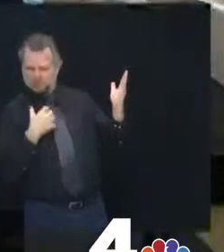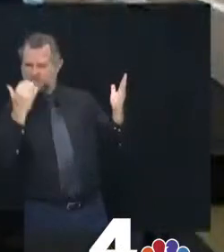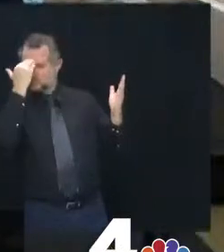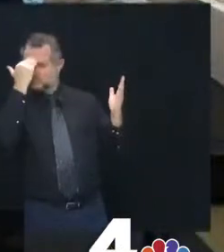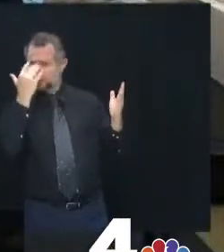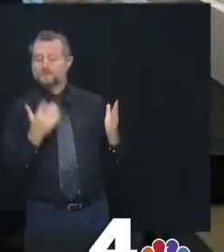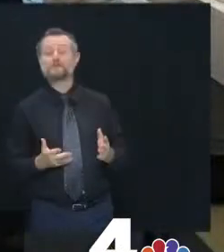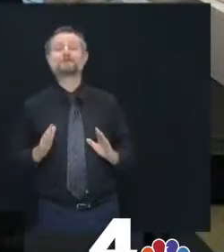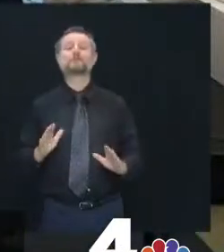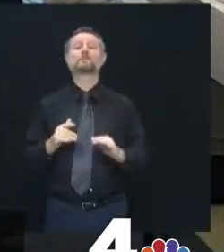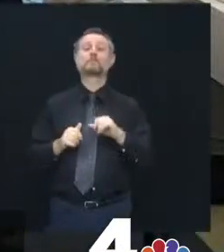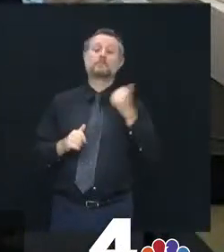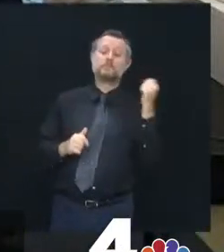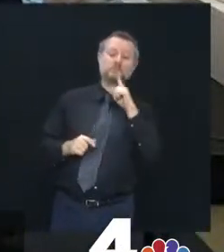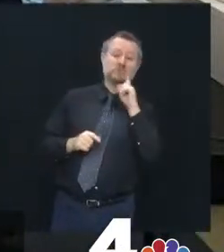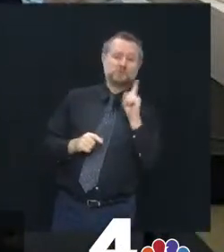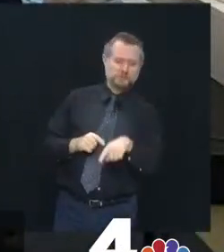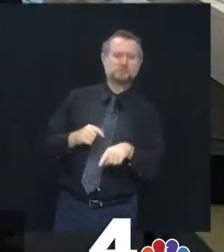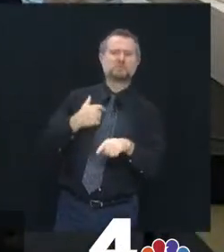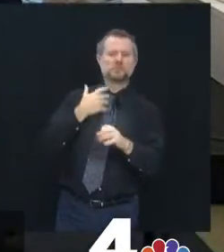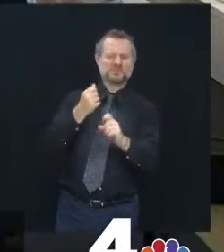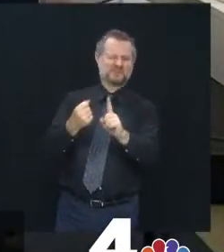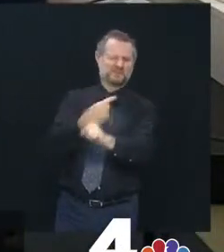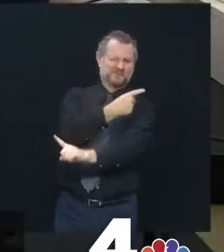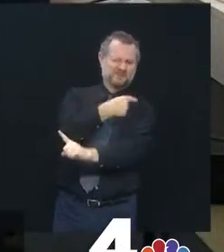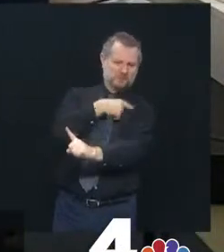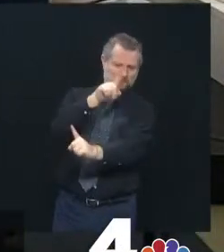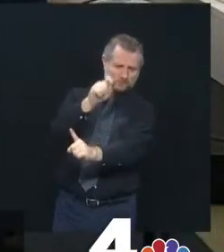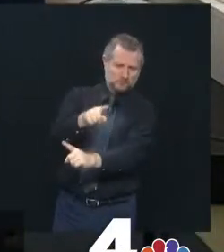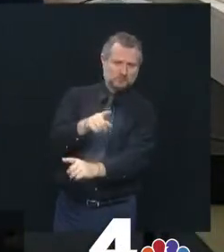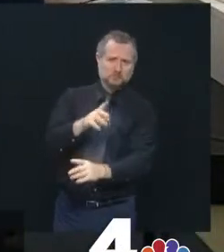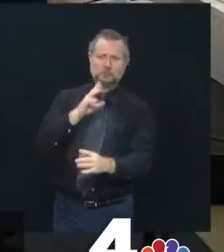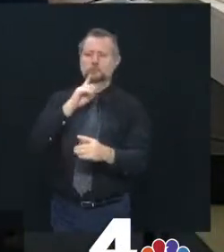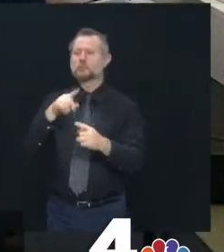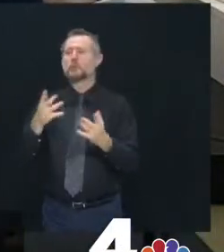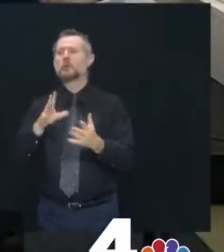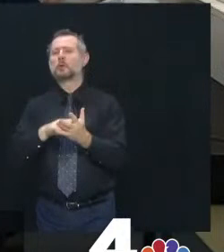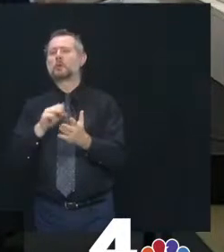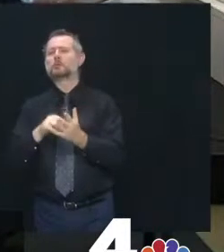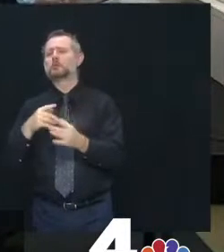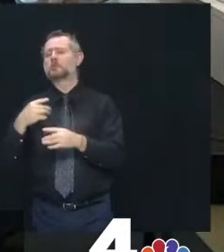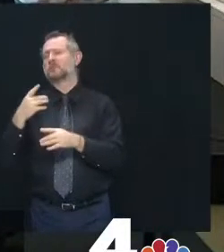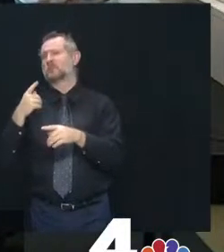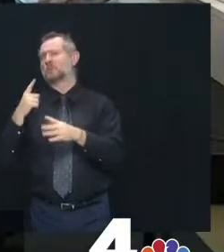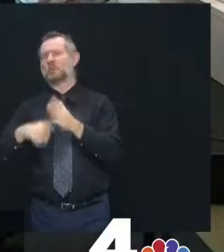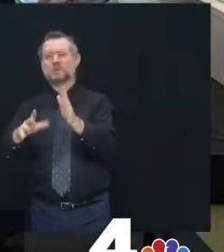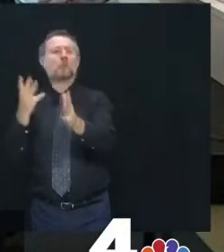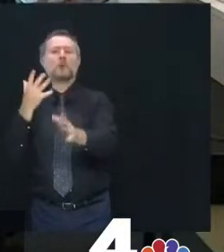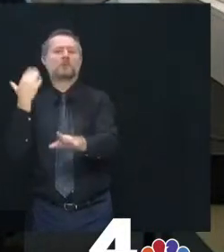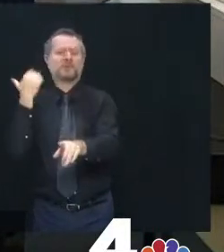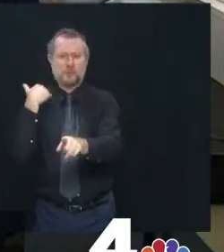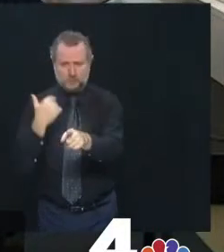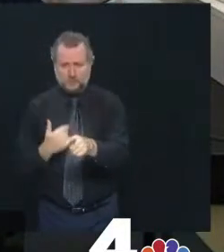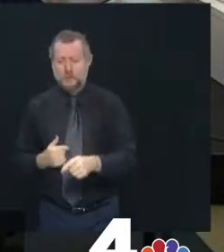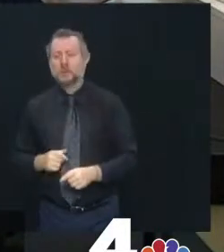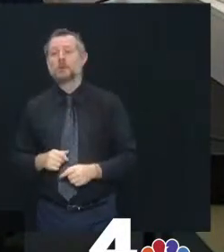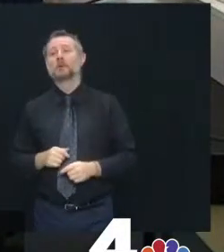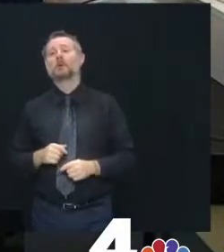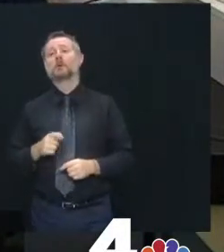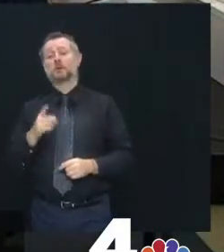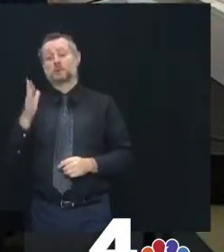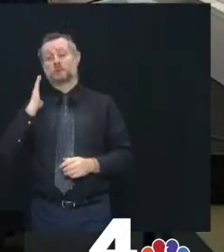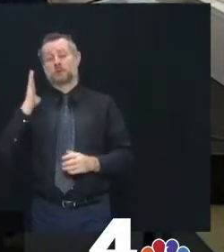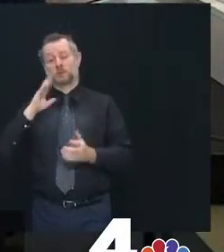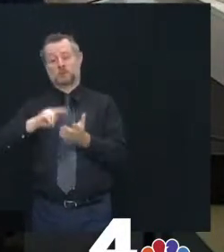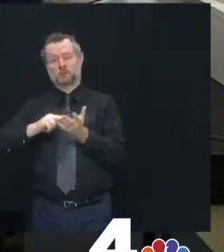On a different topic, you talk about first chapter, and part of that first chapter, we had COVID deaths in nursing homes. So